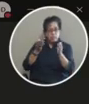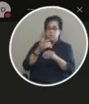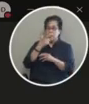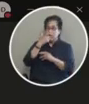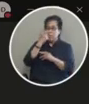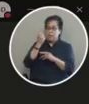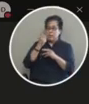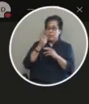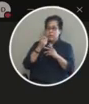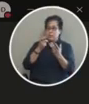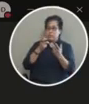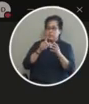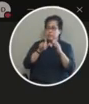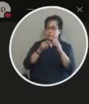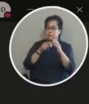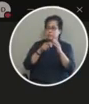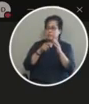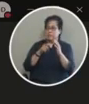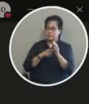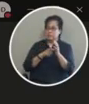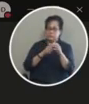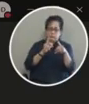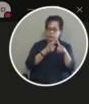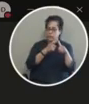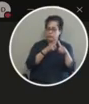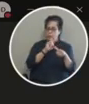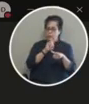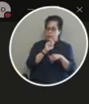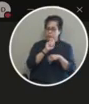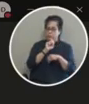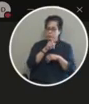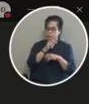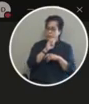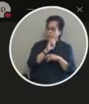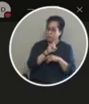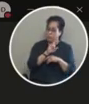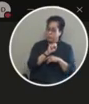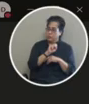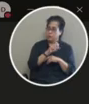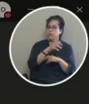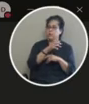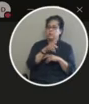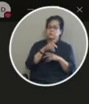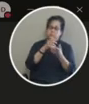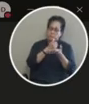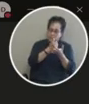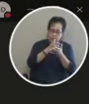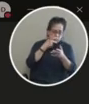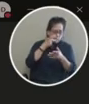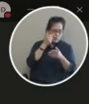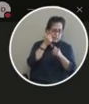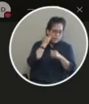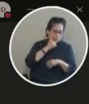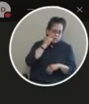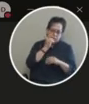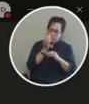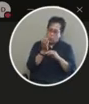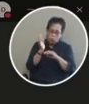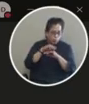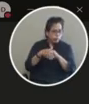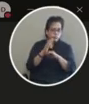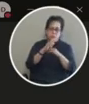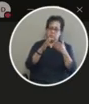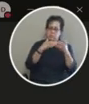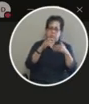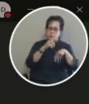that just regards to our first responders, and they deal with the public every day, every hour of the day, whatever